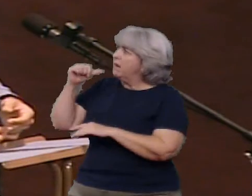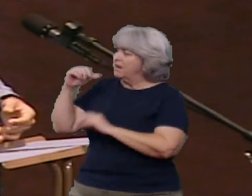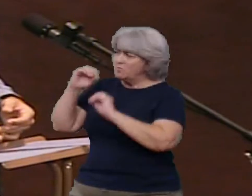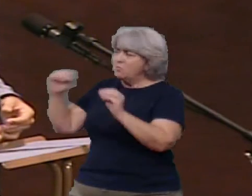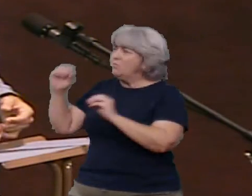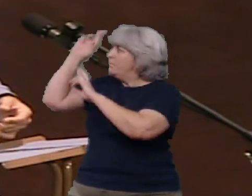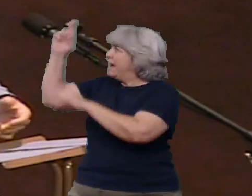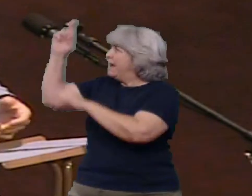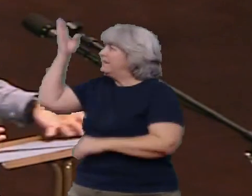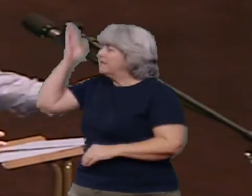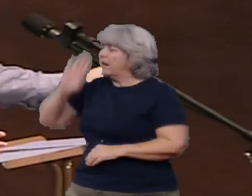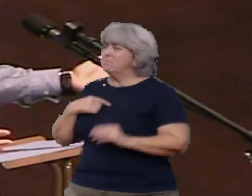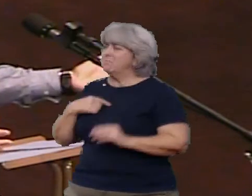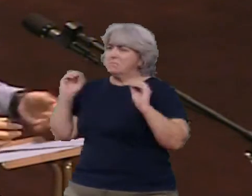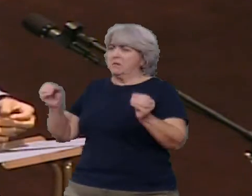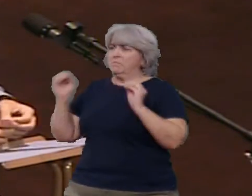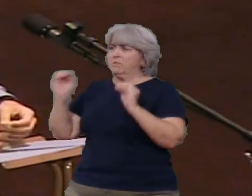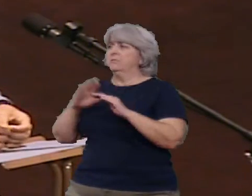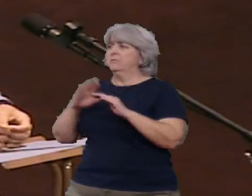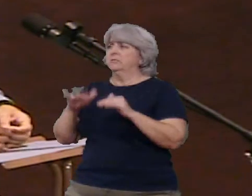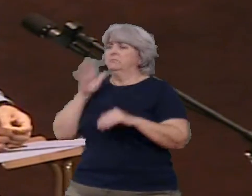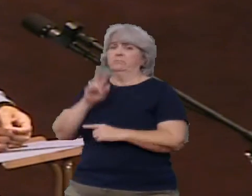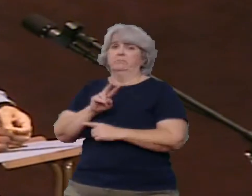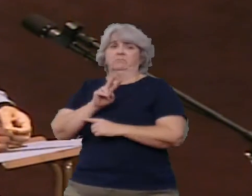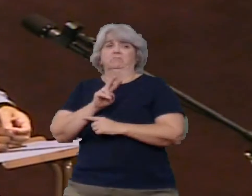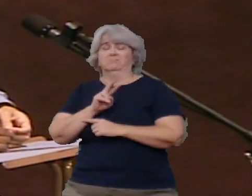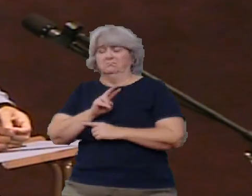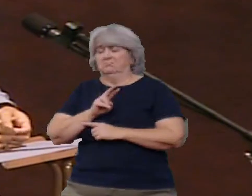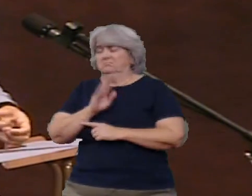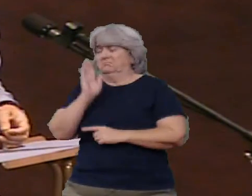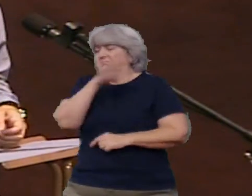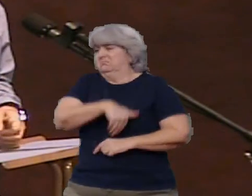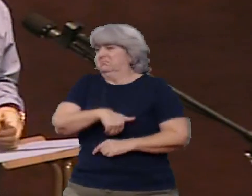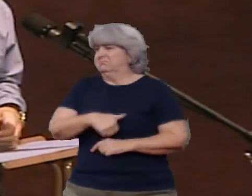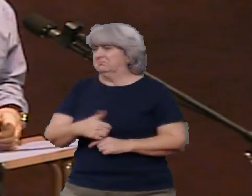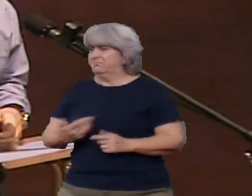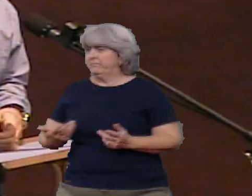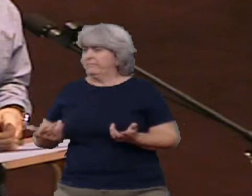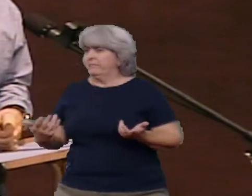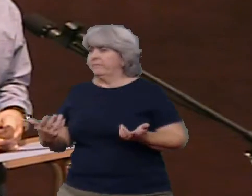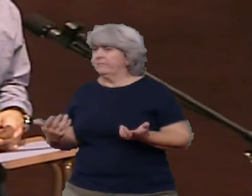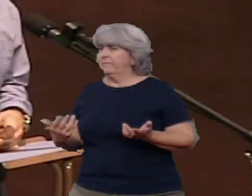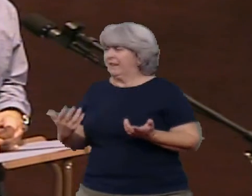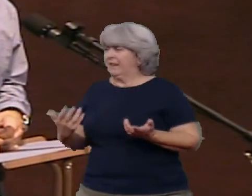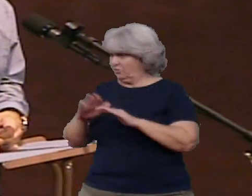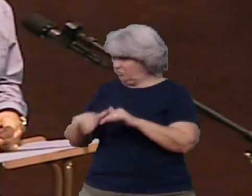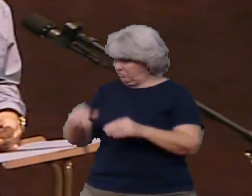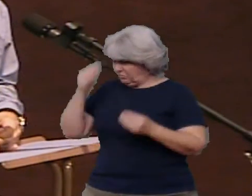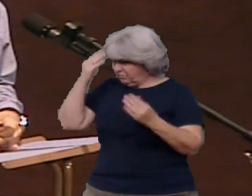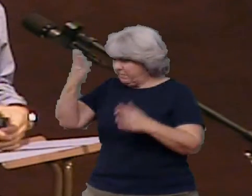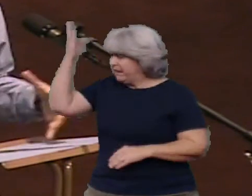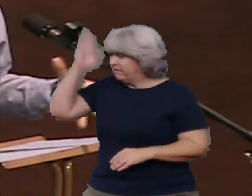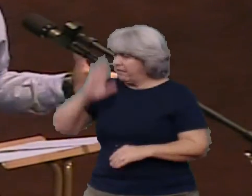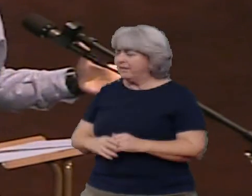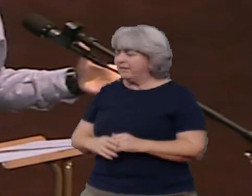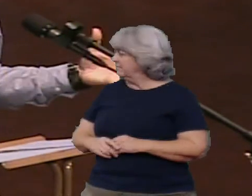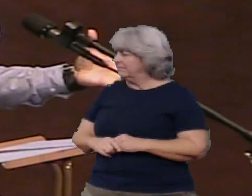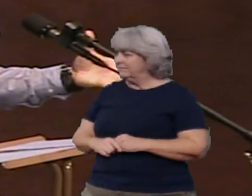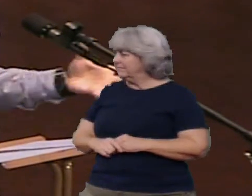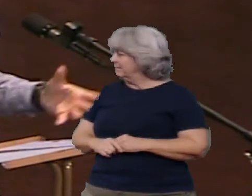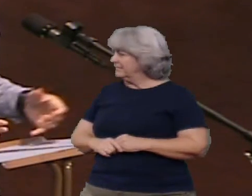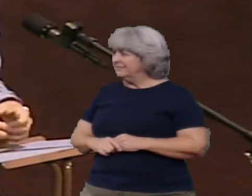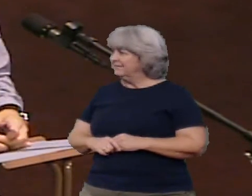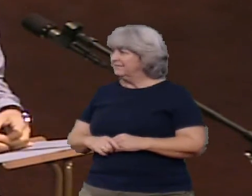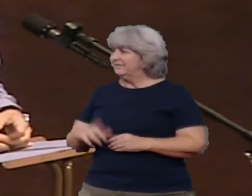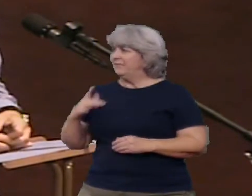us, it's going to become useless in their lives. There will be no obedience to God. There will be no relevance